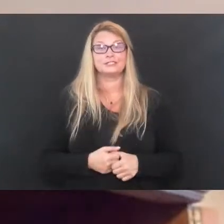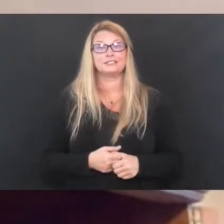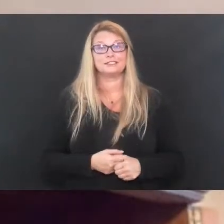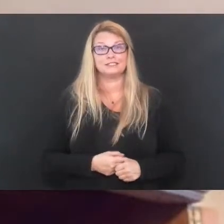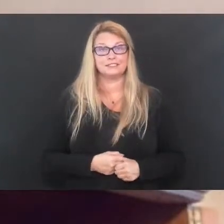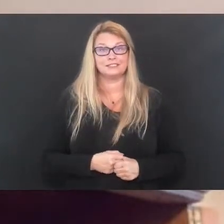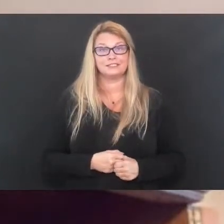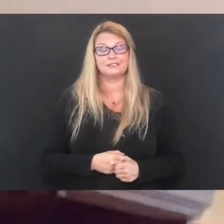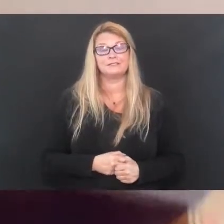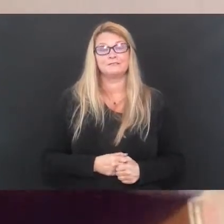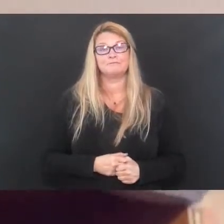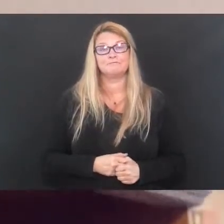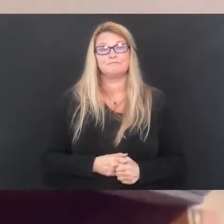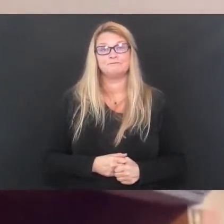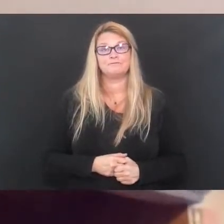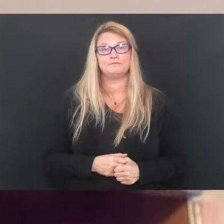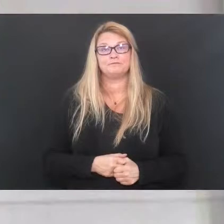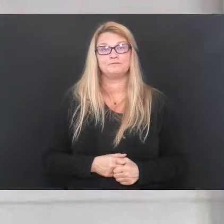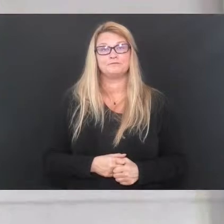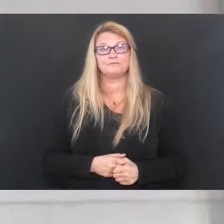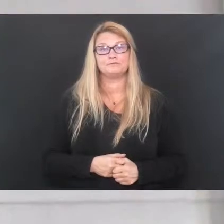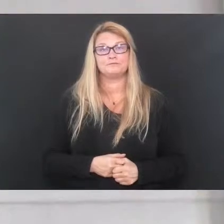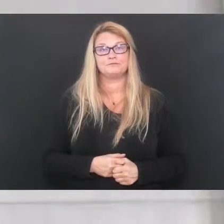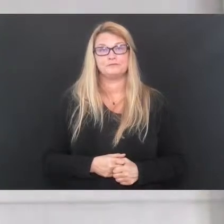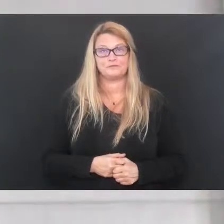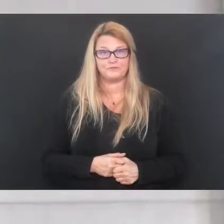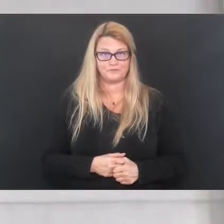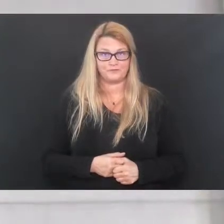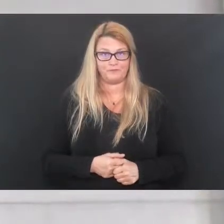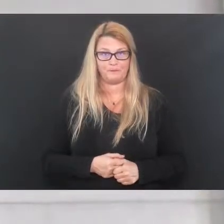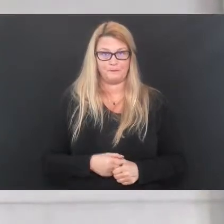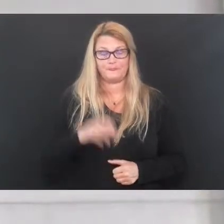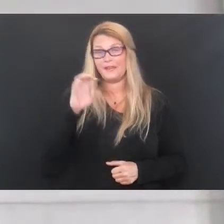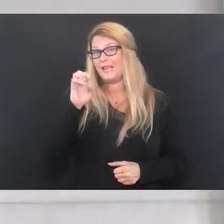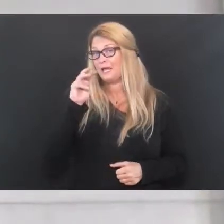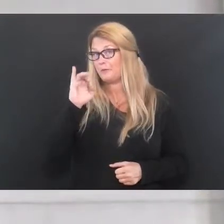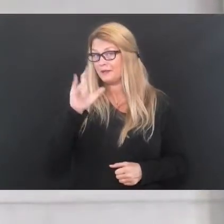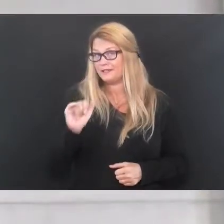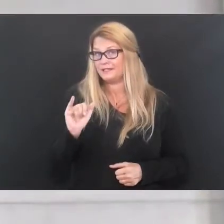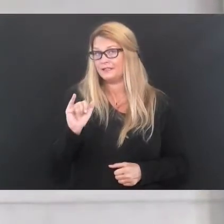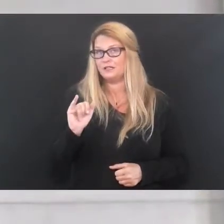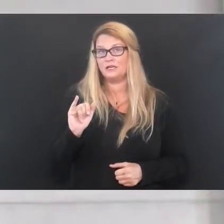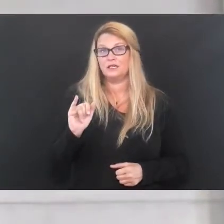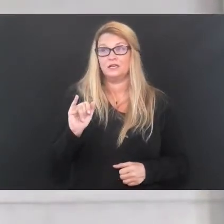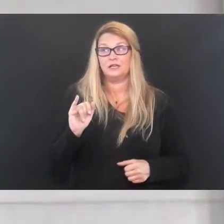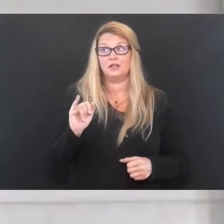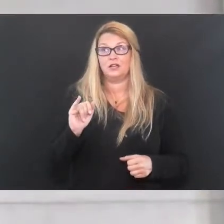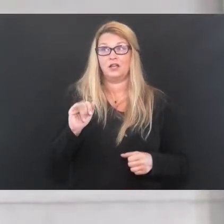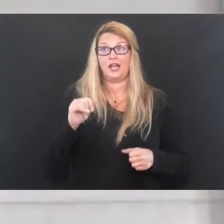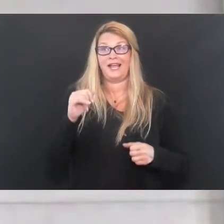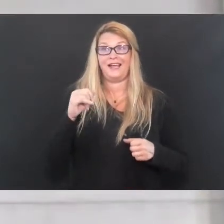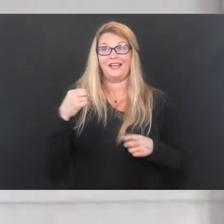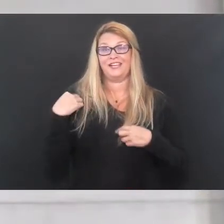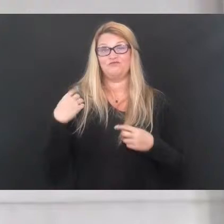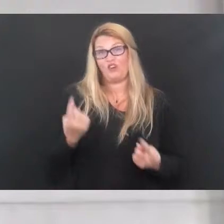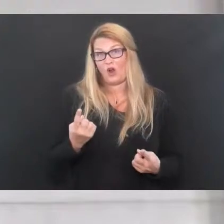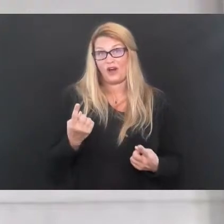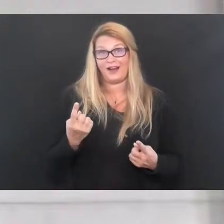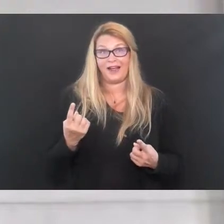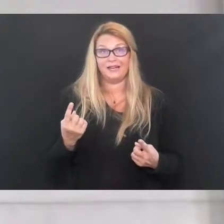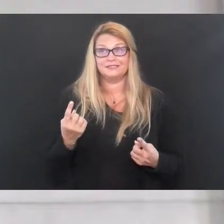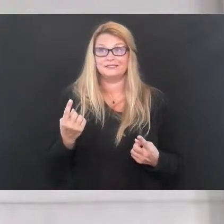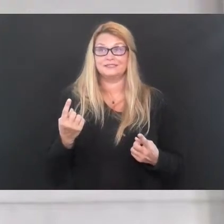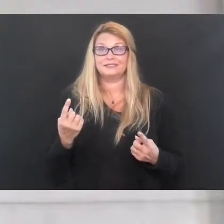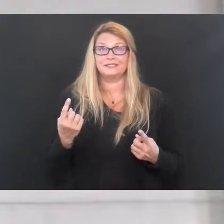for the second part. I think it was Emily. As far as breakthrough cases go, just a